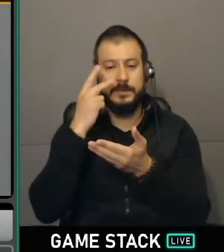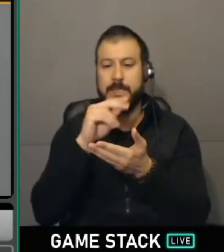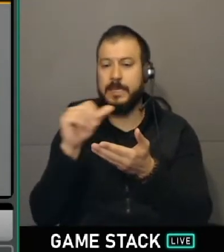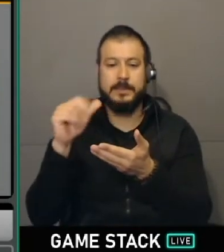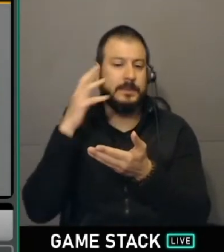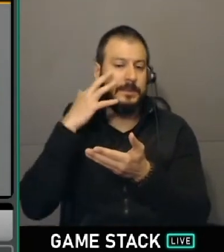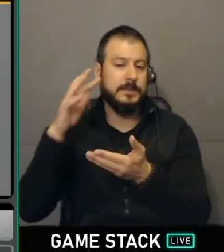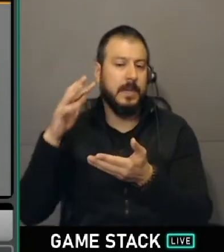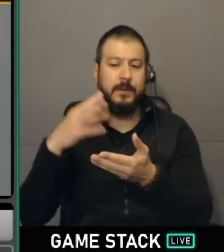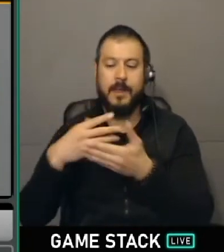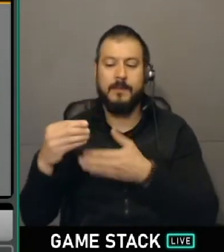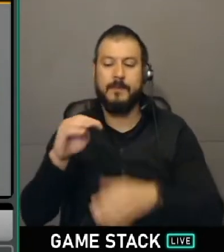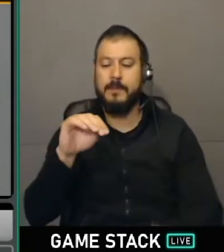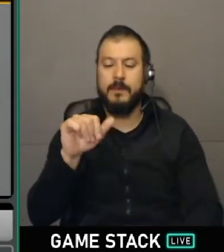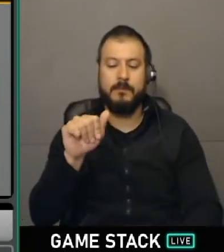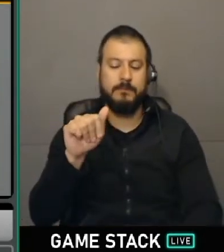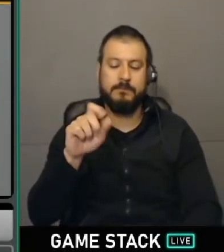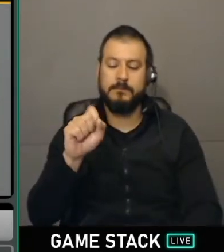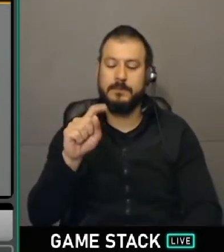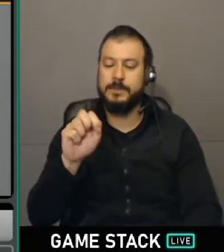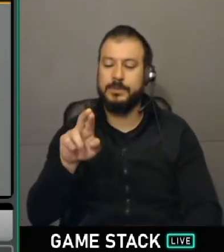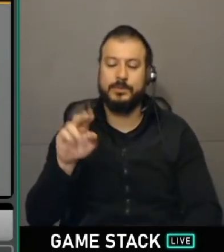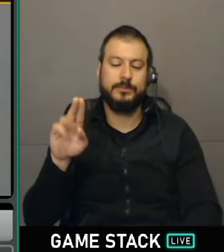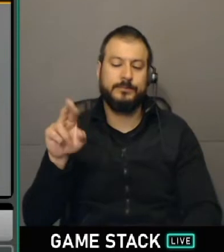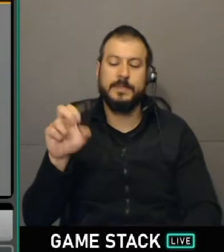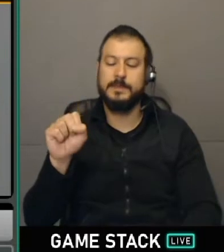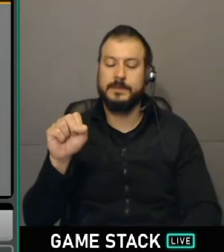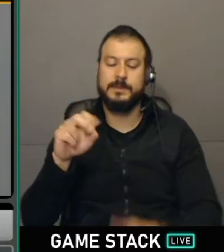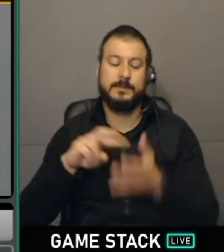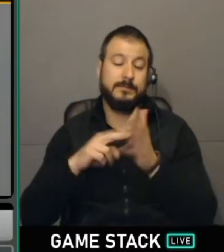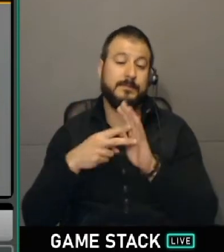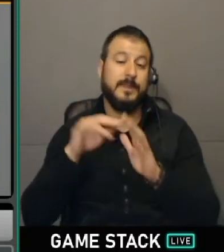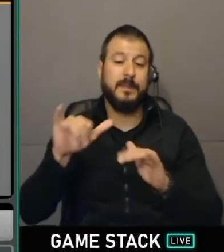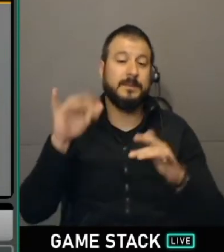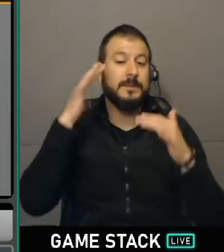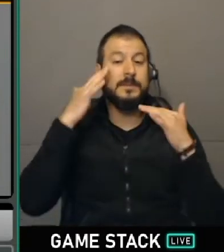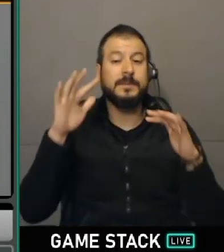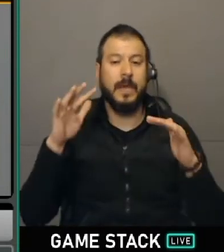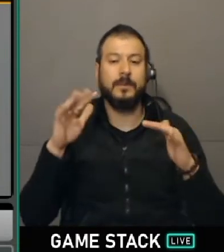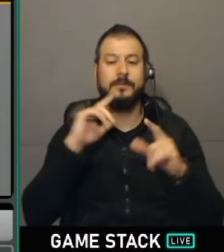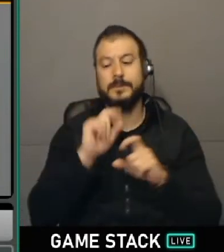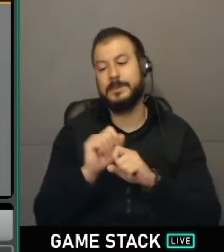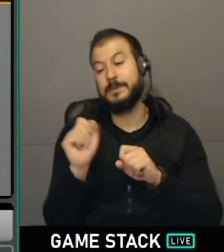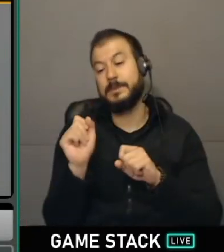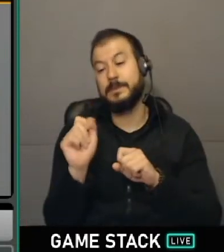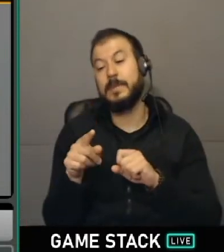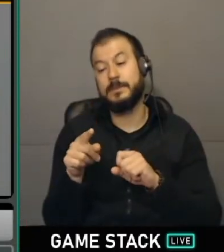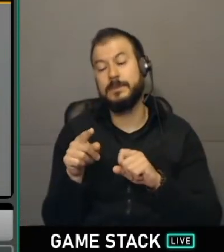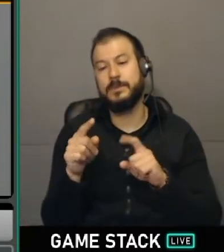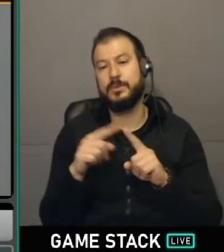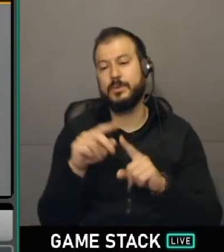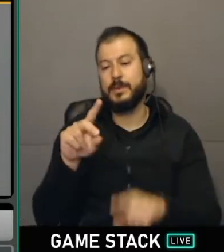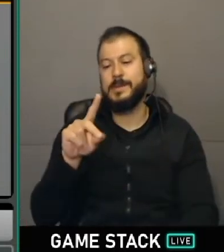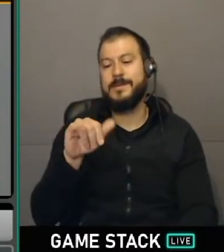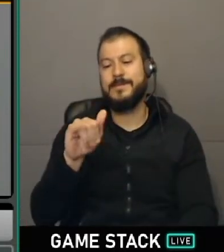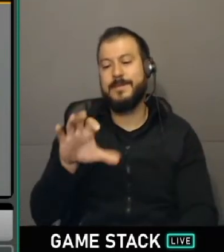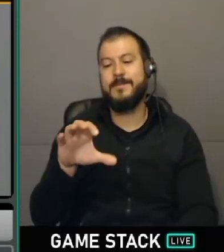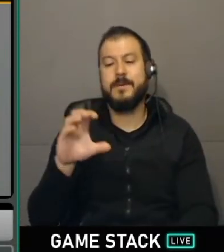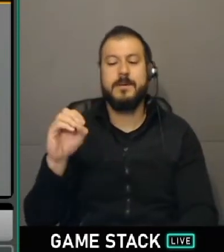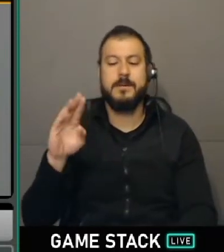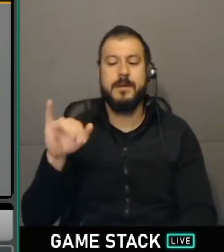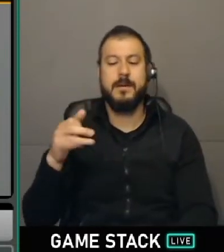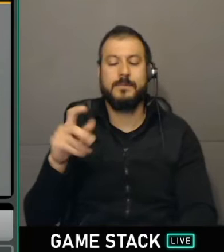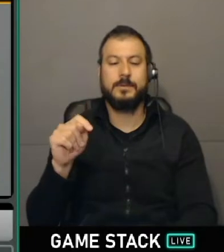master bus, which means that sound is being sent off to a dynamic object, consumed by